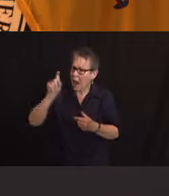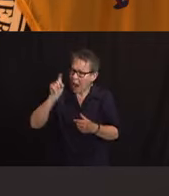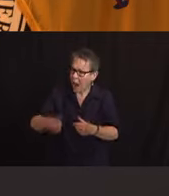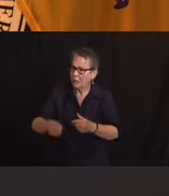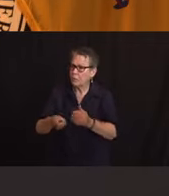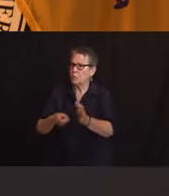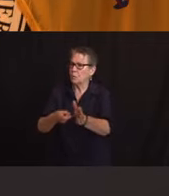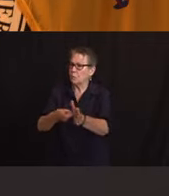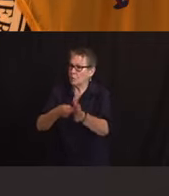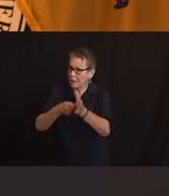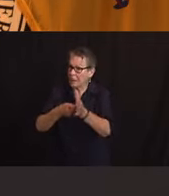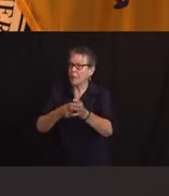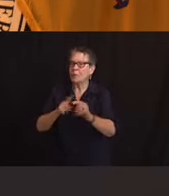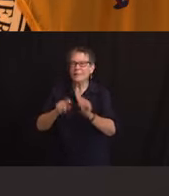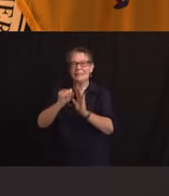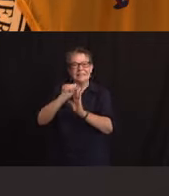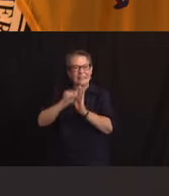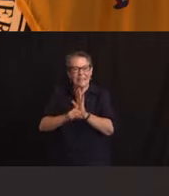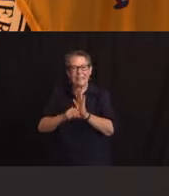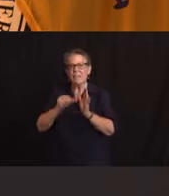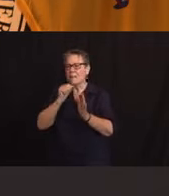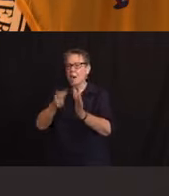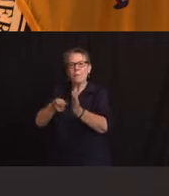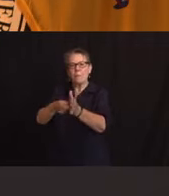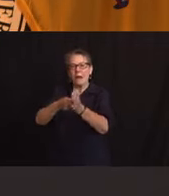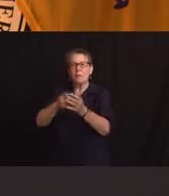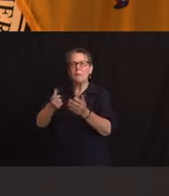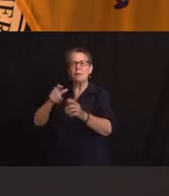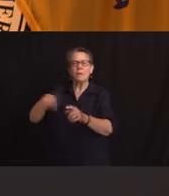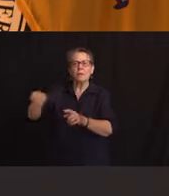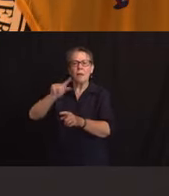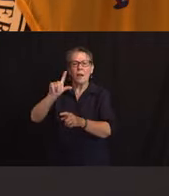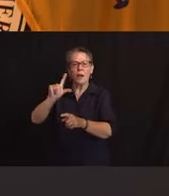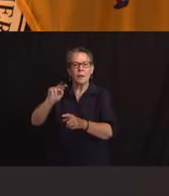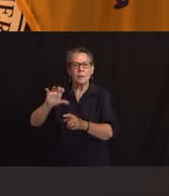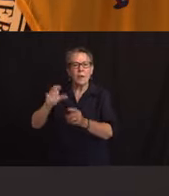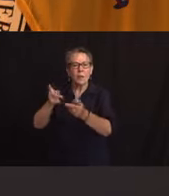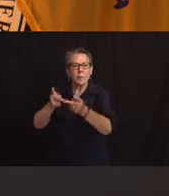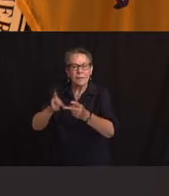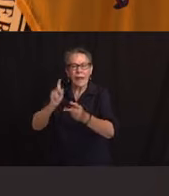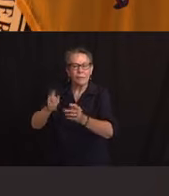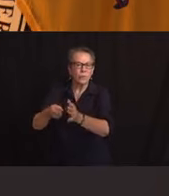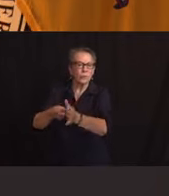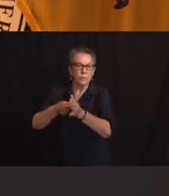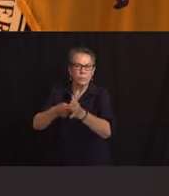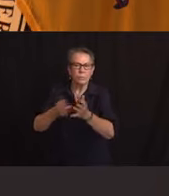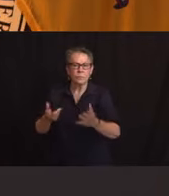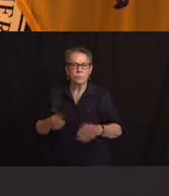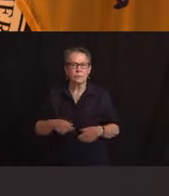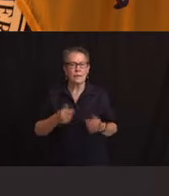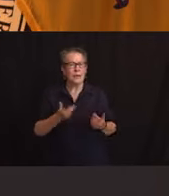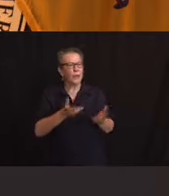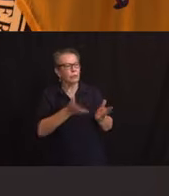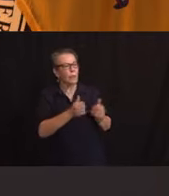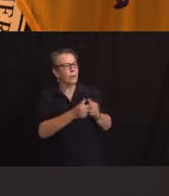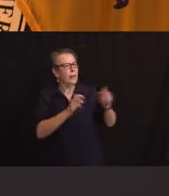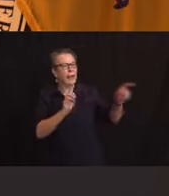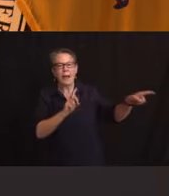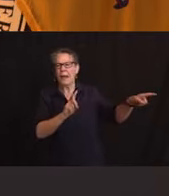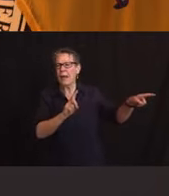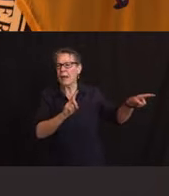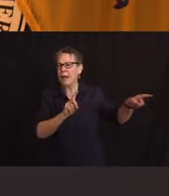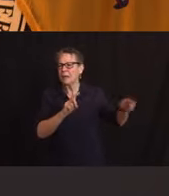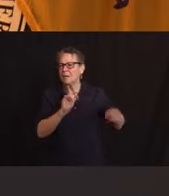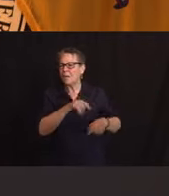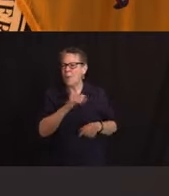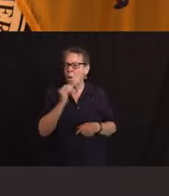vaccinated? Thank you. Thank you, Dave. I will leave it to Judy and Ed on the accuracy of the home COVID test,